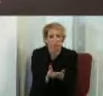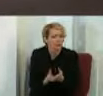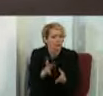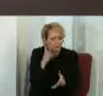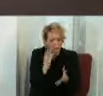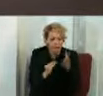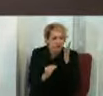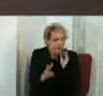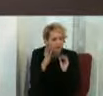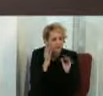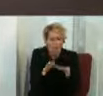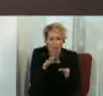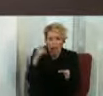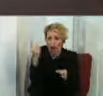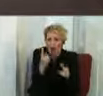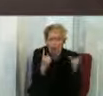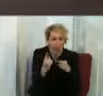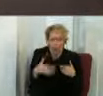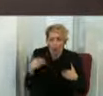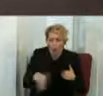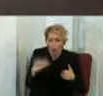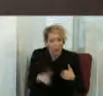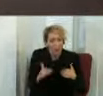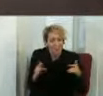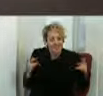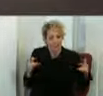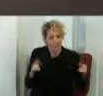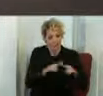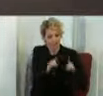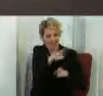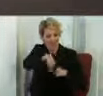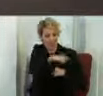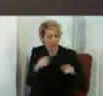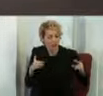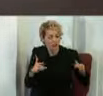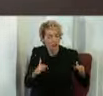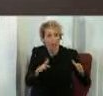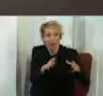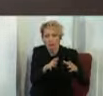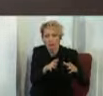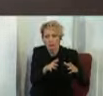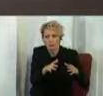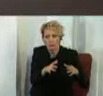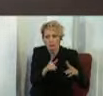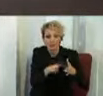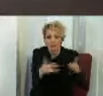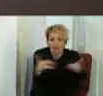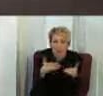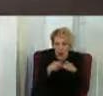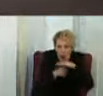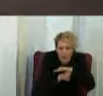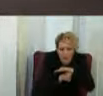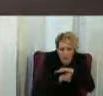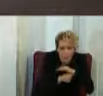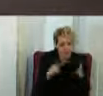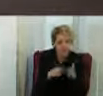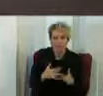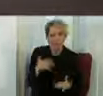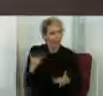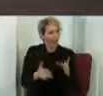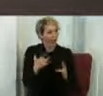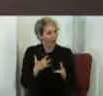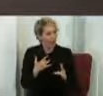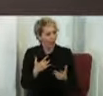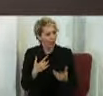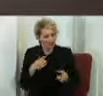there. But we know that they were gathered in this upper room, and sometimes they were gathered out of fear, sometimes they were gathered out of excitement, sometimes they